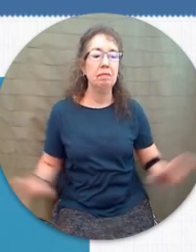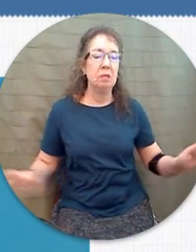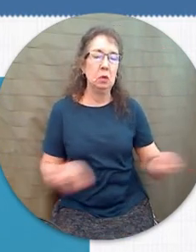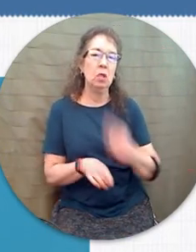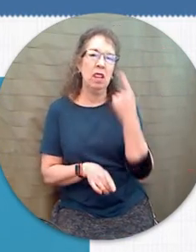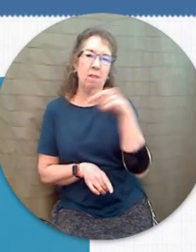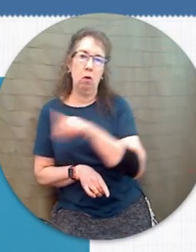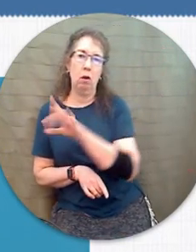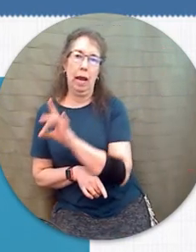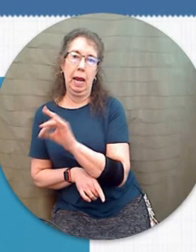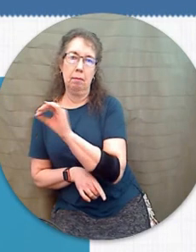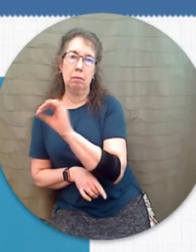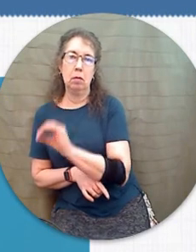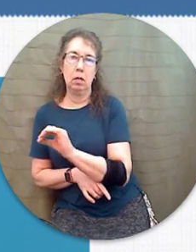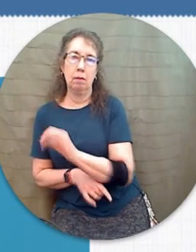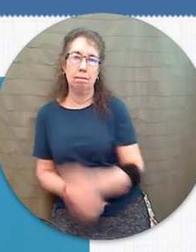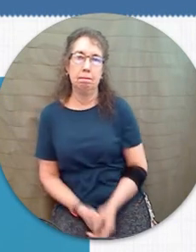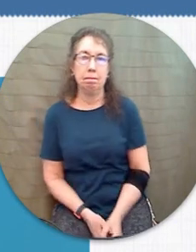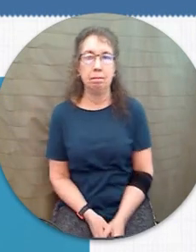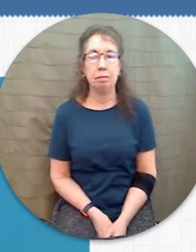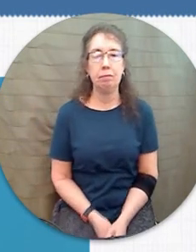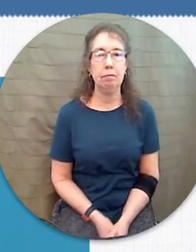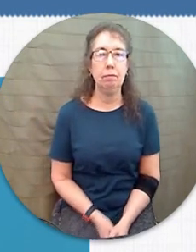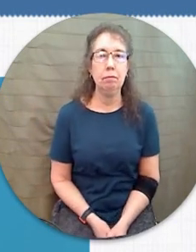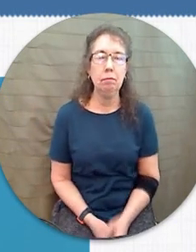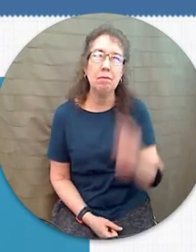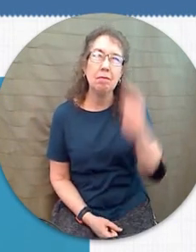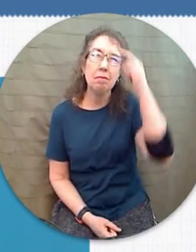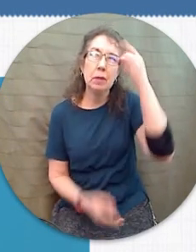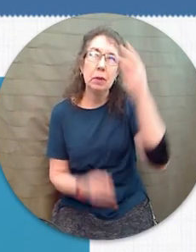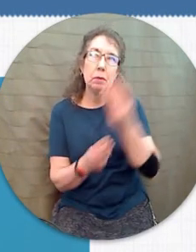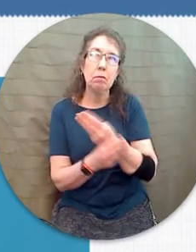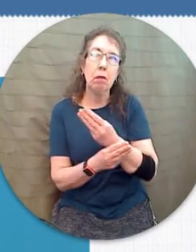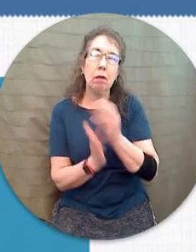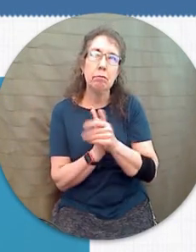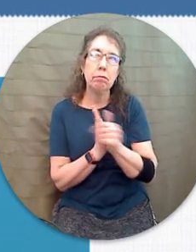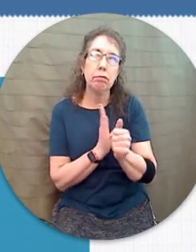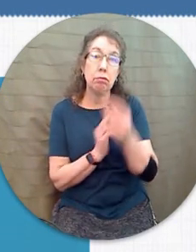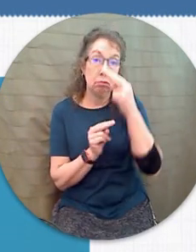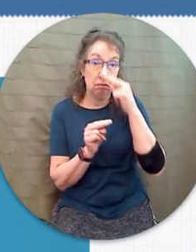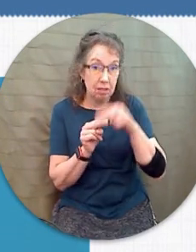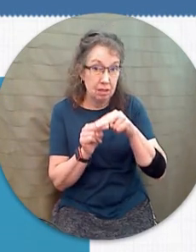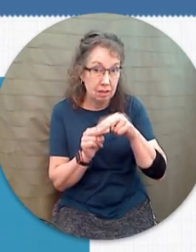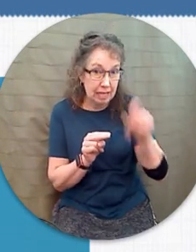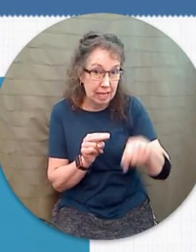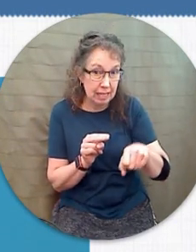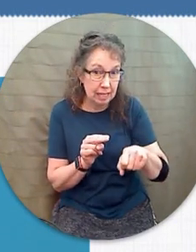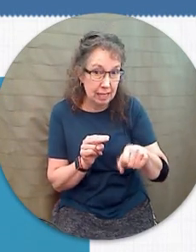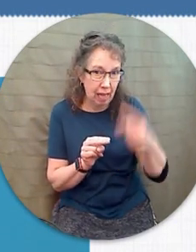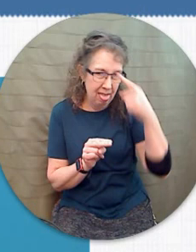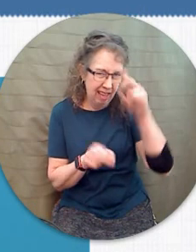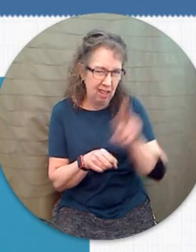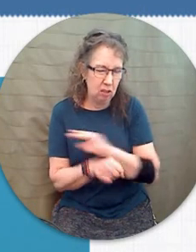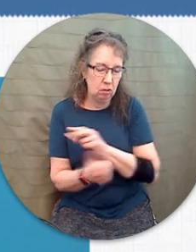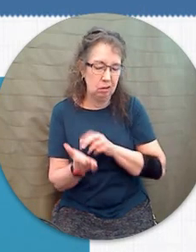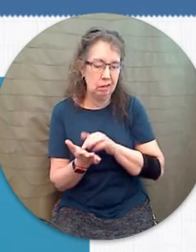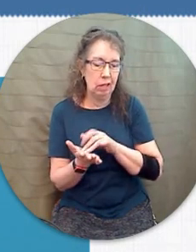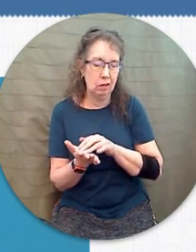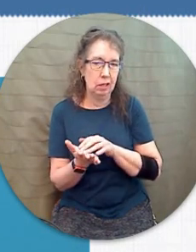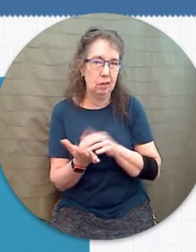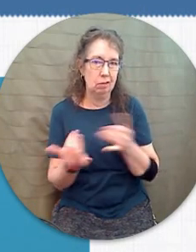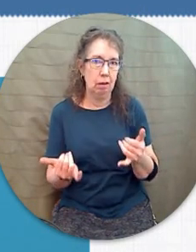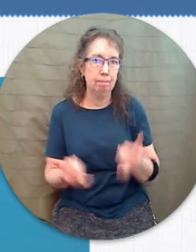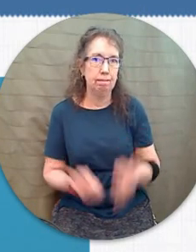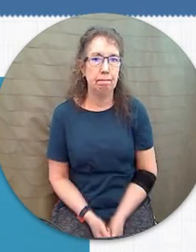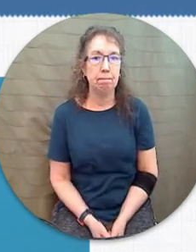thing down here. Now, mental math skills are fun. I think I'm going to use the calculator for this one.